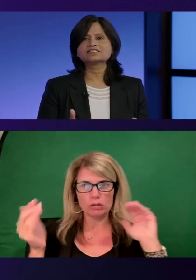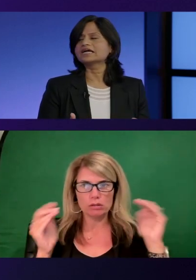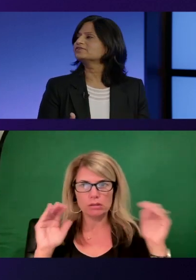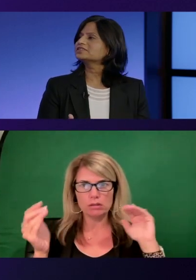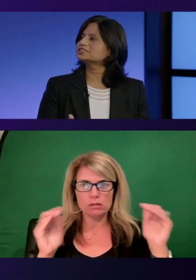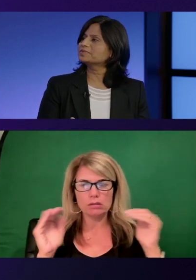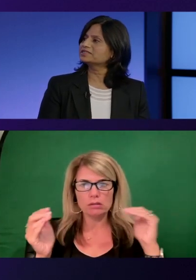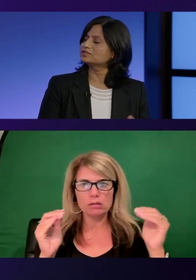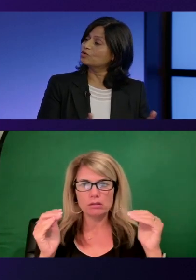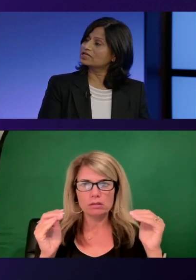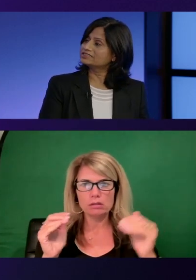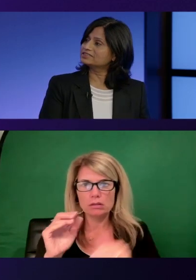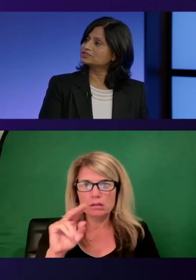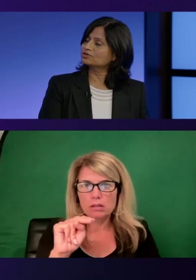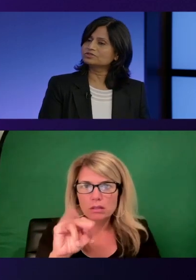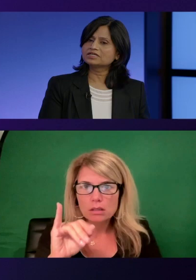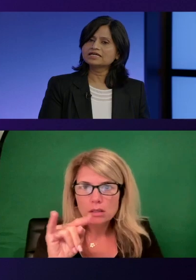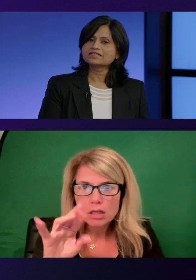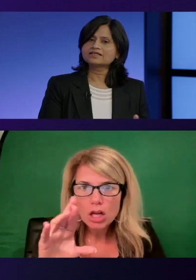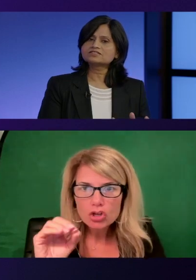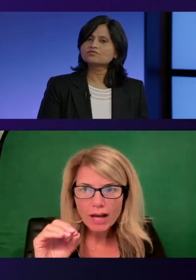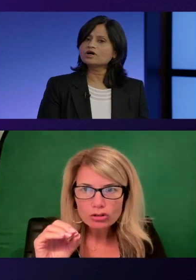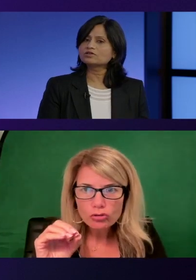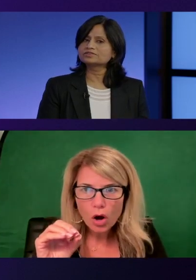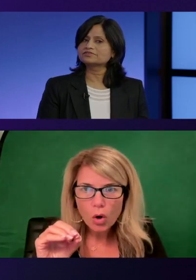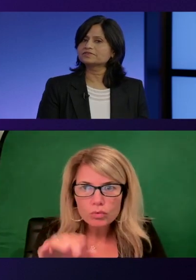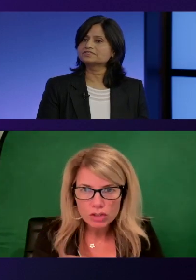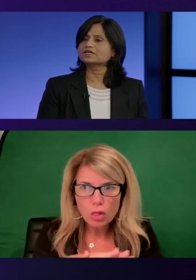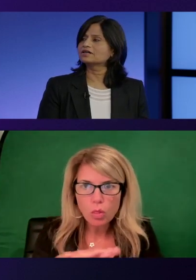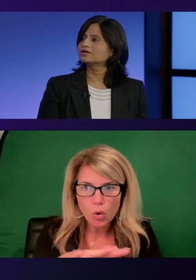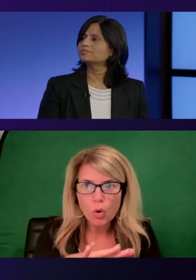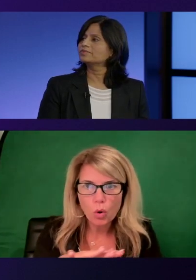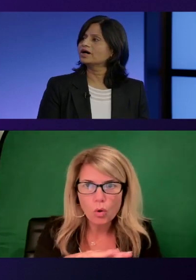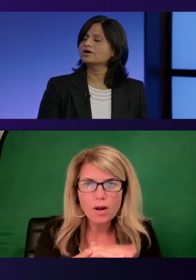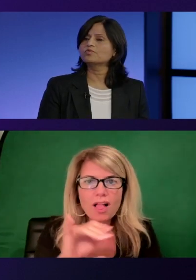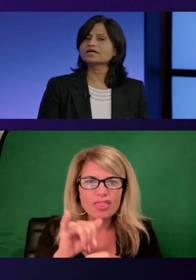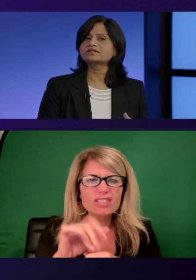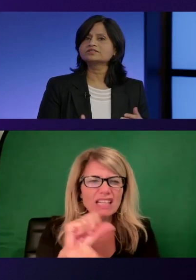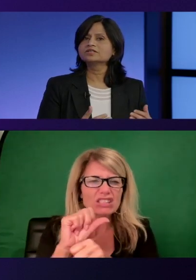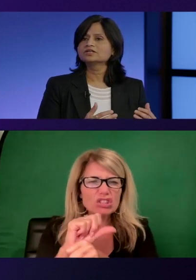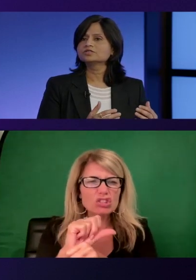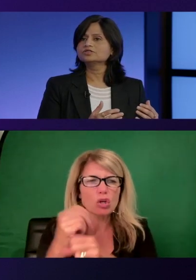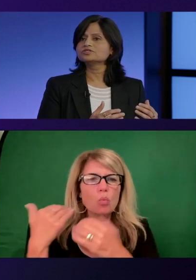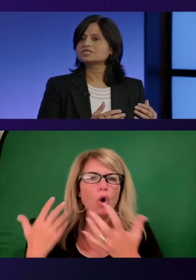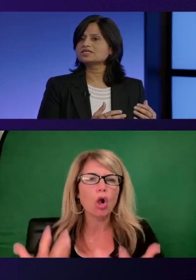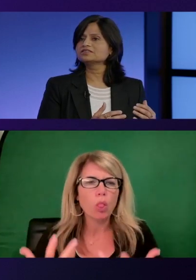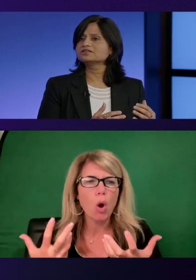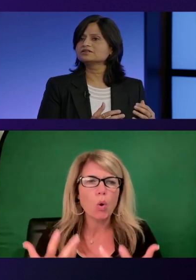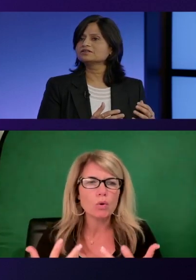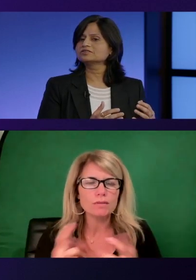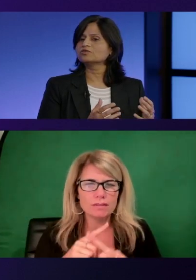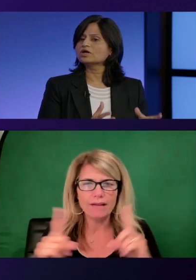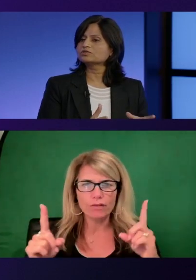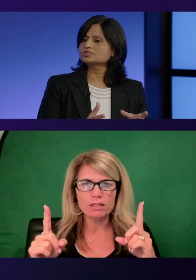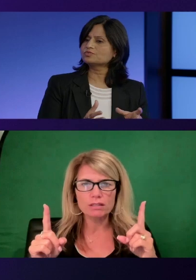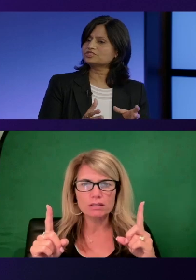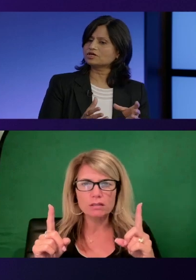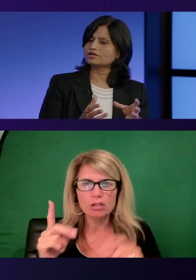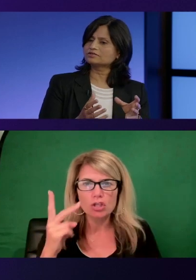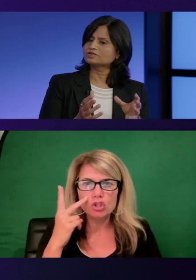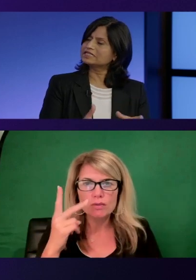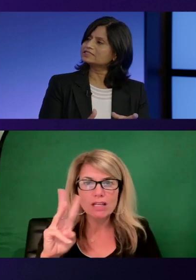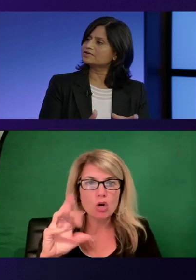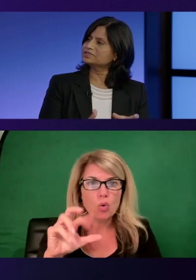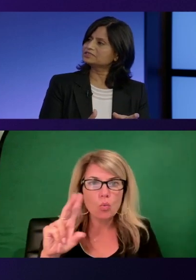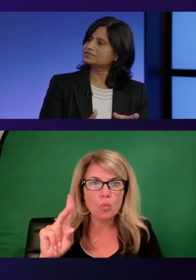the Nitro SSD-based local instance stores, there is a workload difference where you see the workloads which